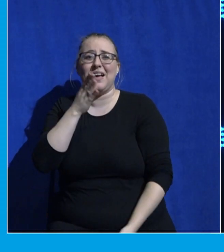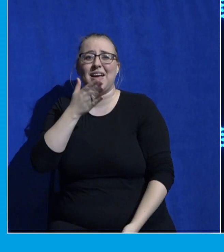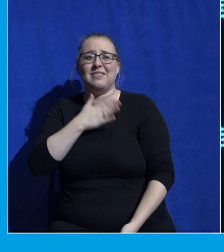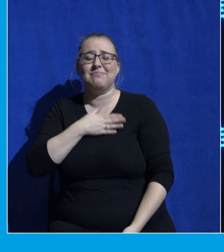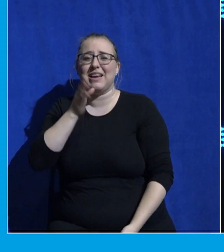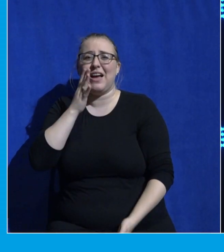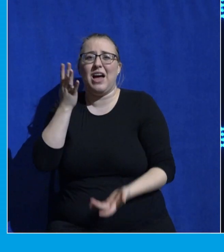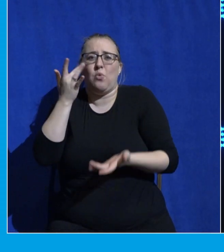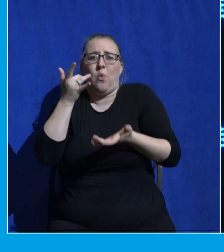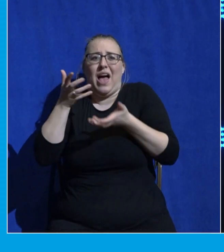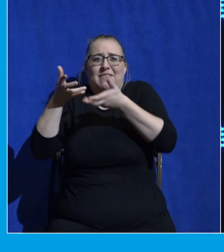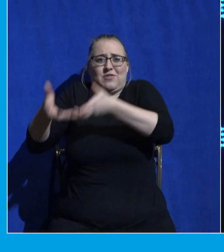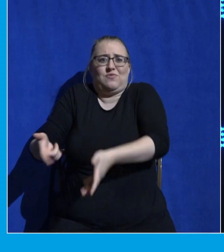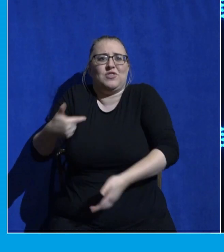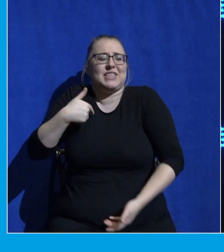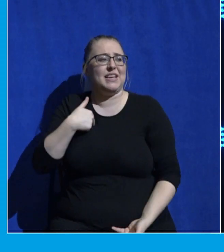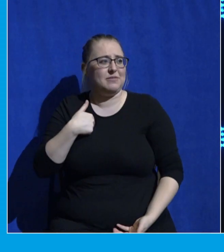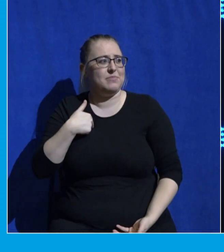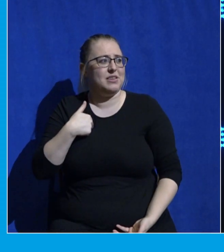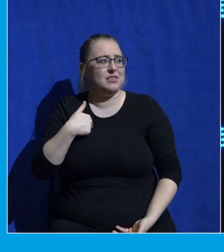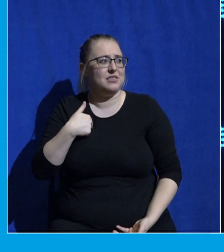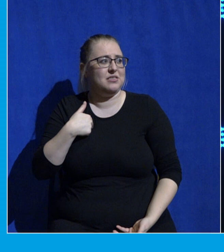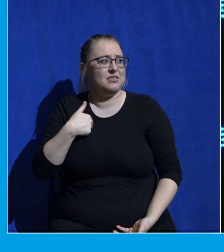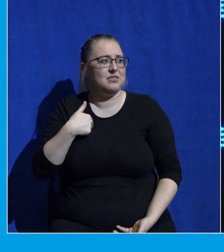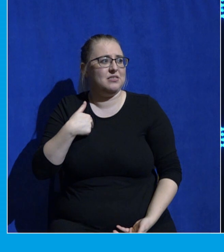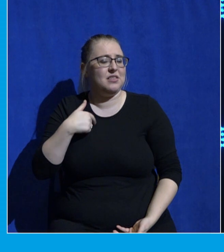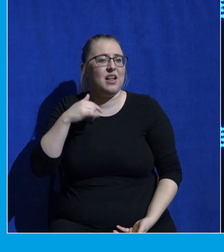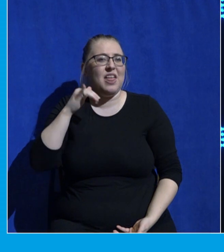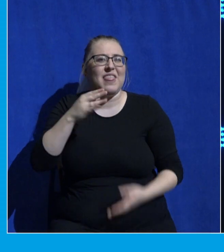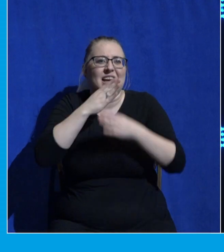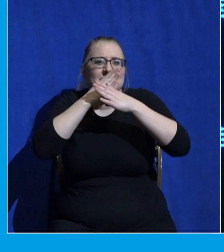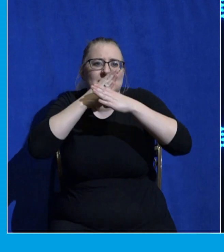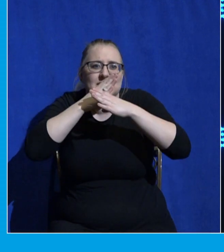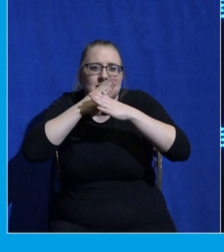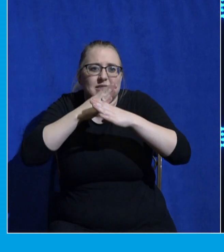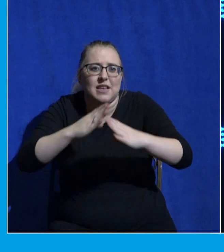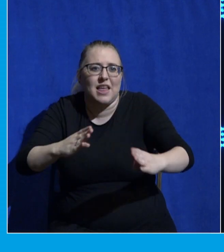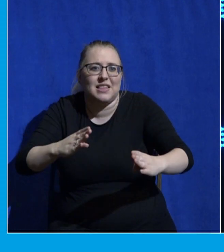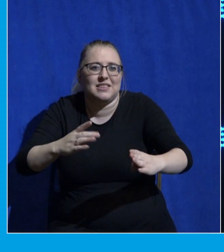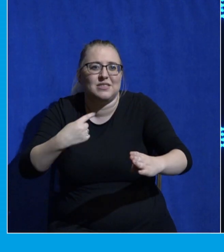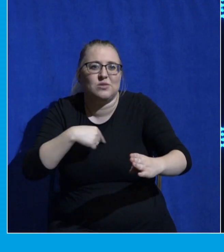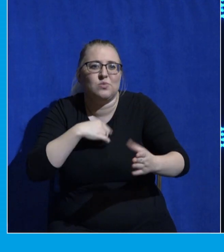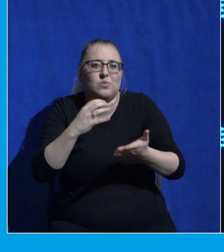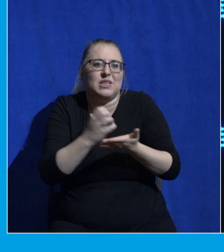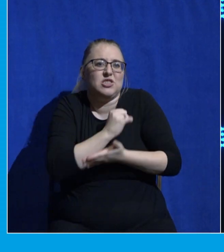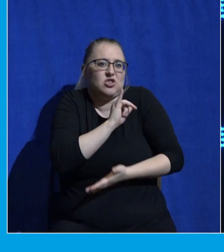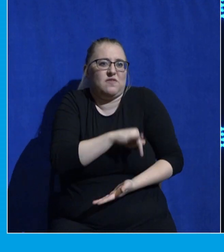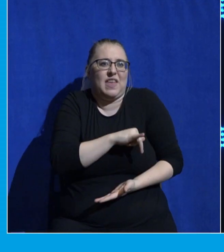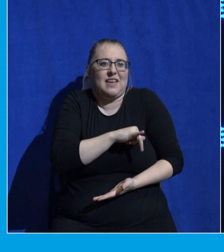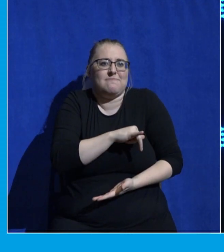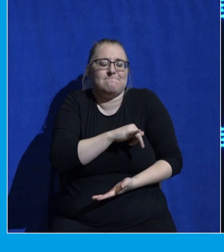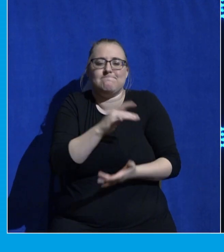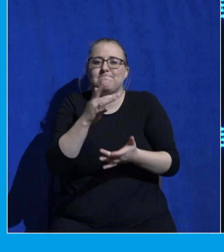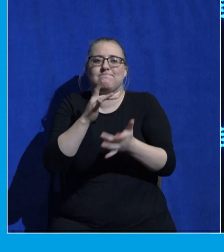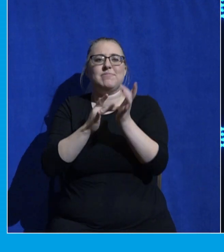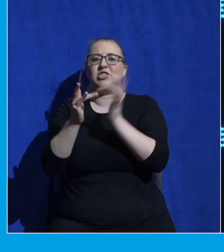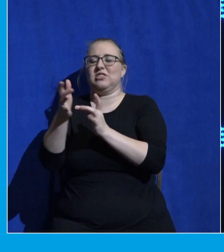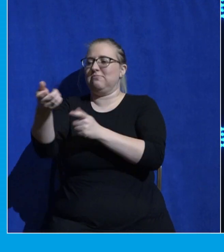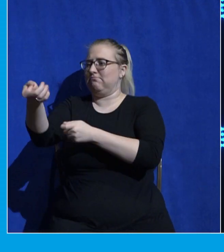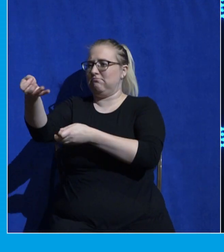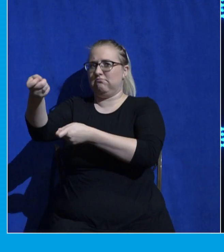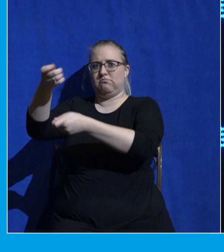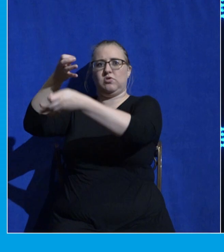Jesus got the crushing silence that we deserve so that we can enjoy the Father's presence. Amen. And why is